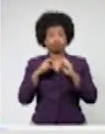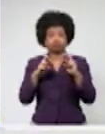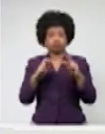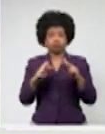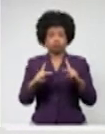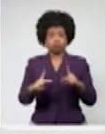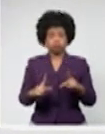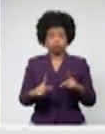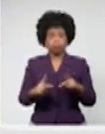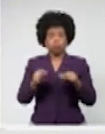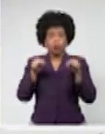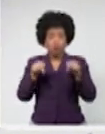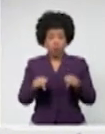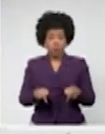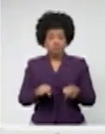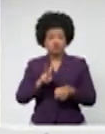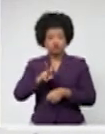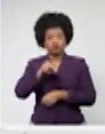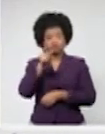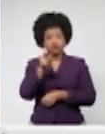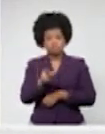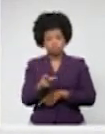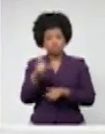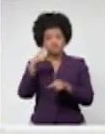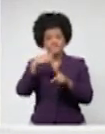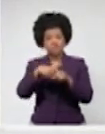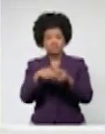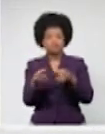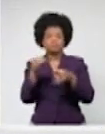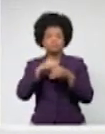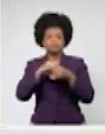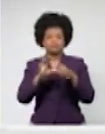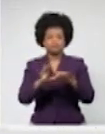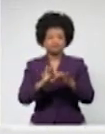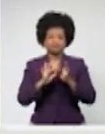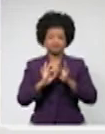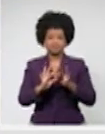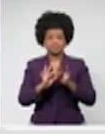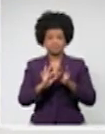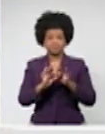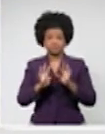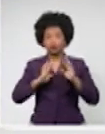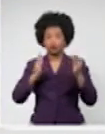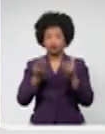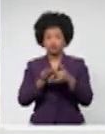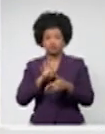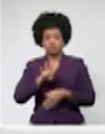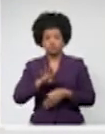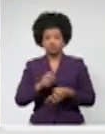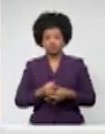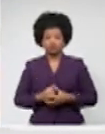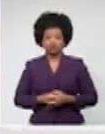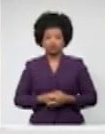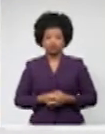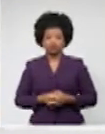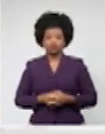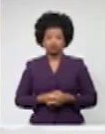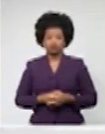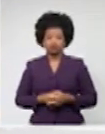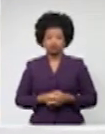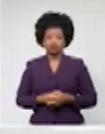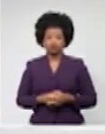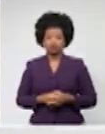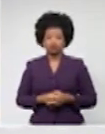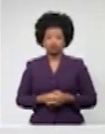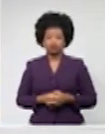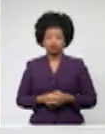effort made by our health professionals, our treatments, and our protocols. As our President Díaz-Canel stated yesterday, we have no